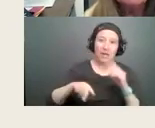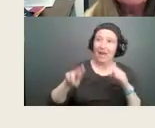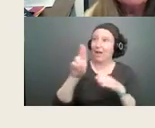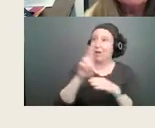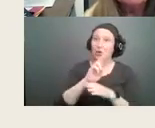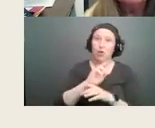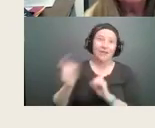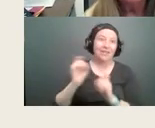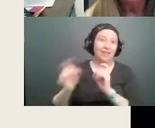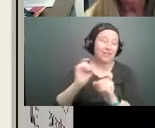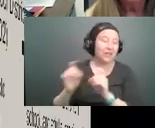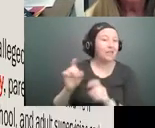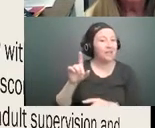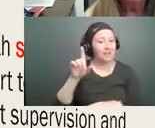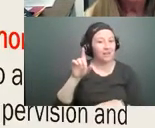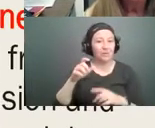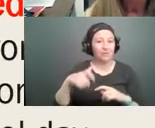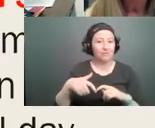days for the year.